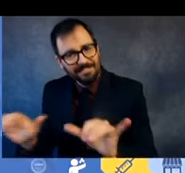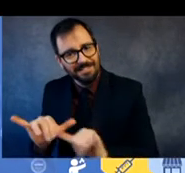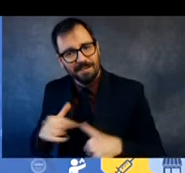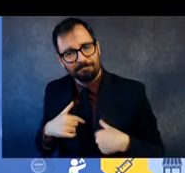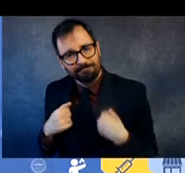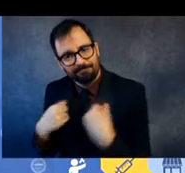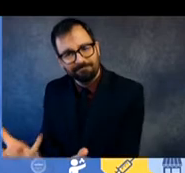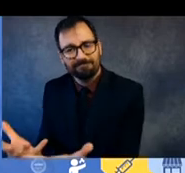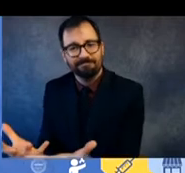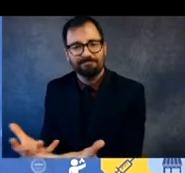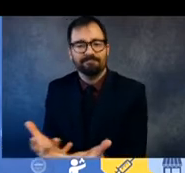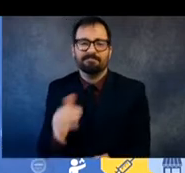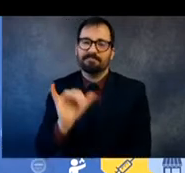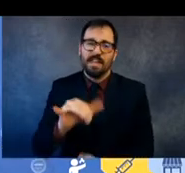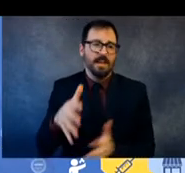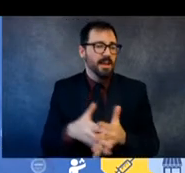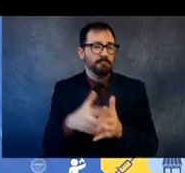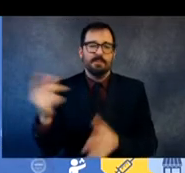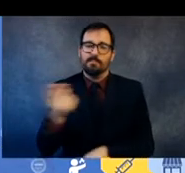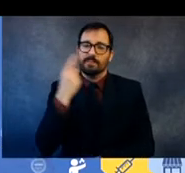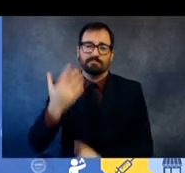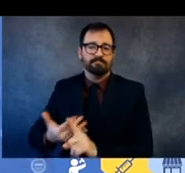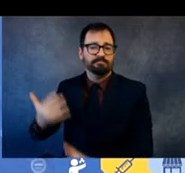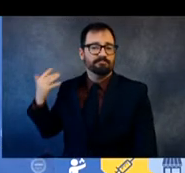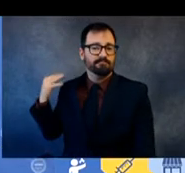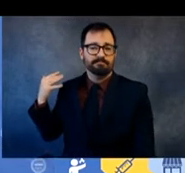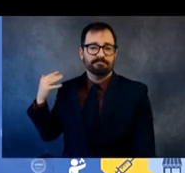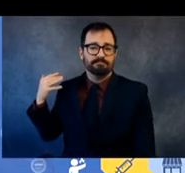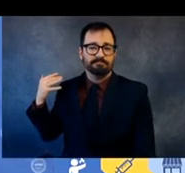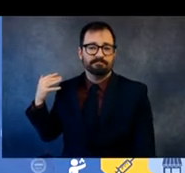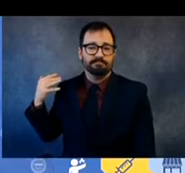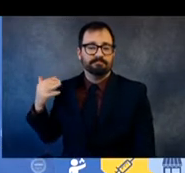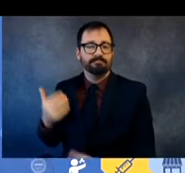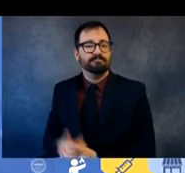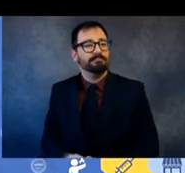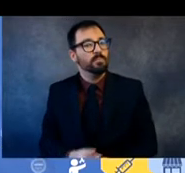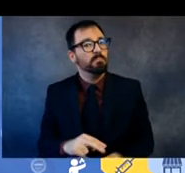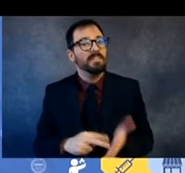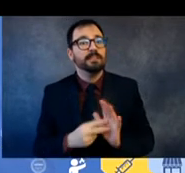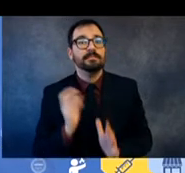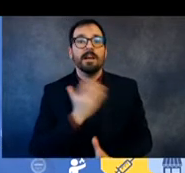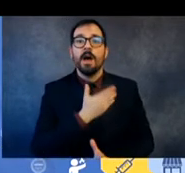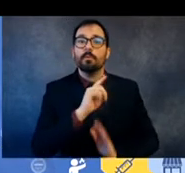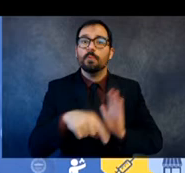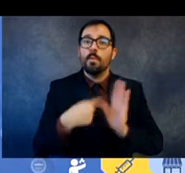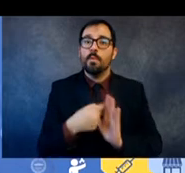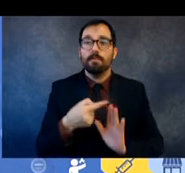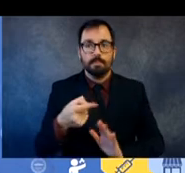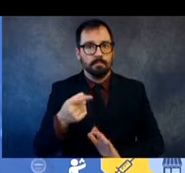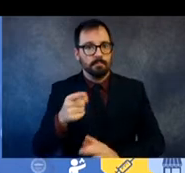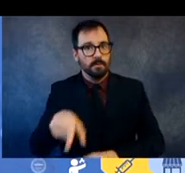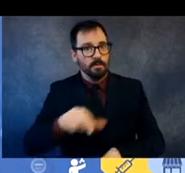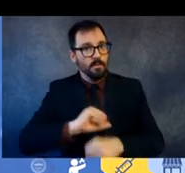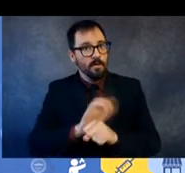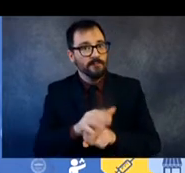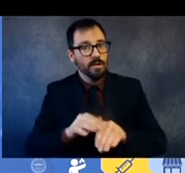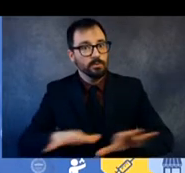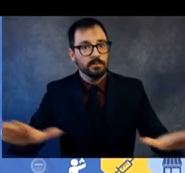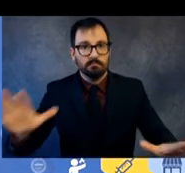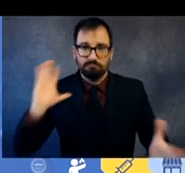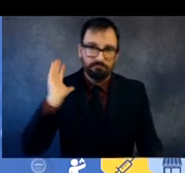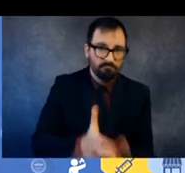done, and take our rightful role in eliminating this pandemic, you know, from the face of the